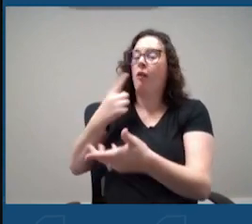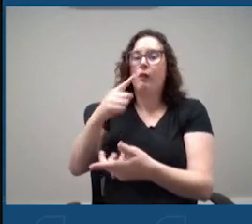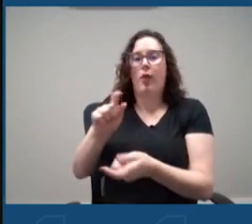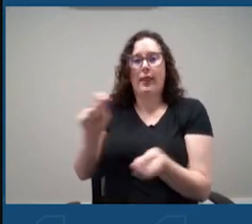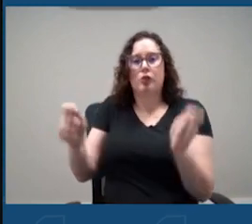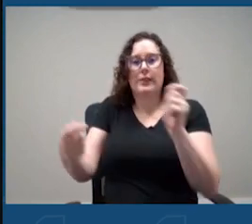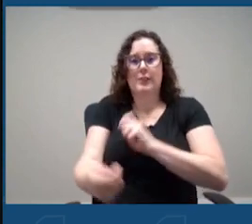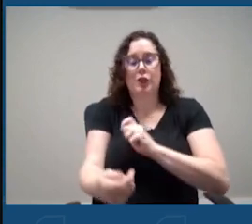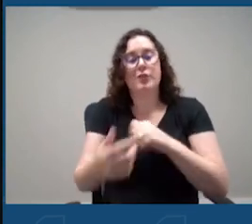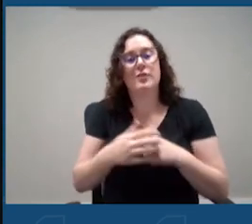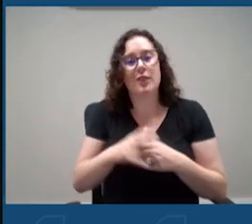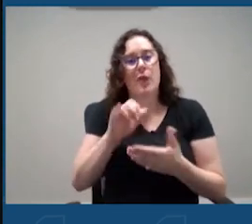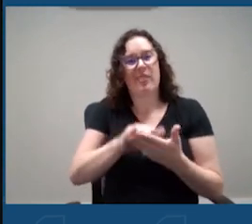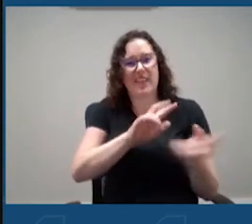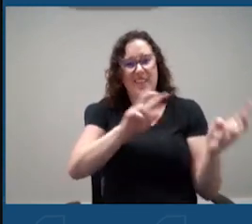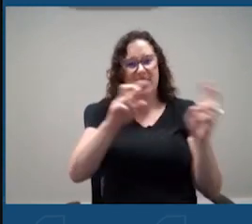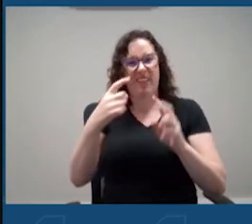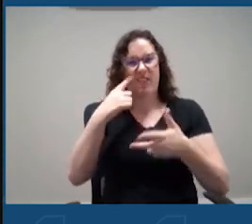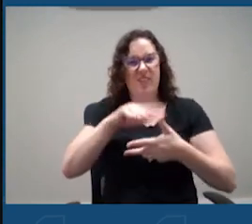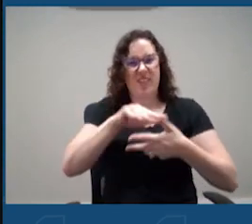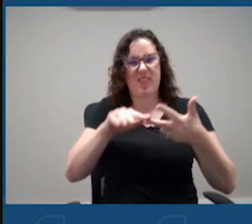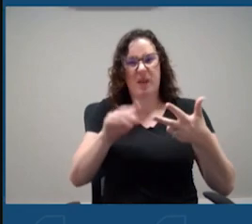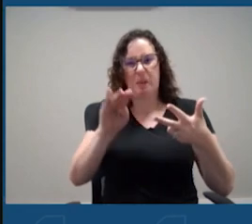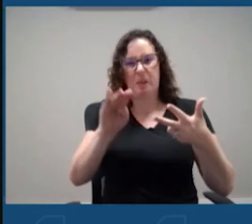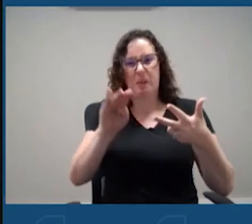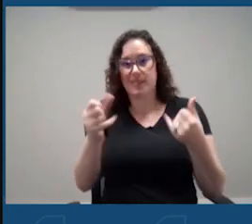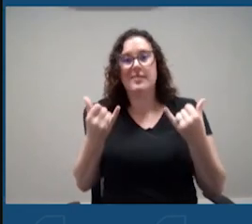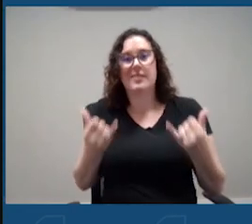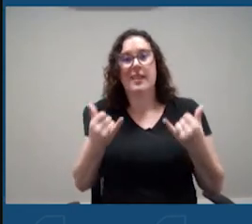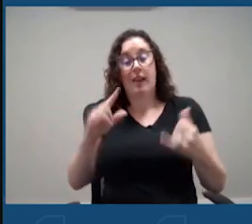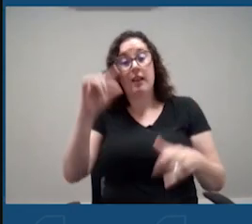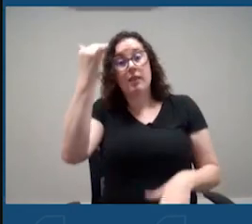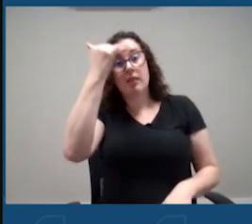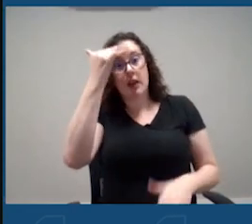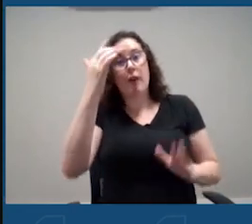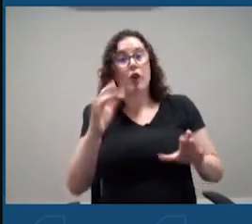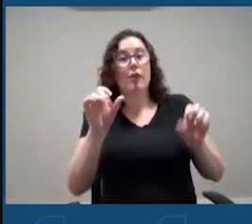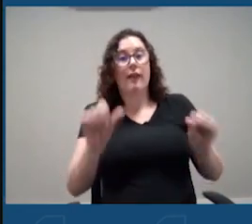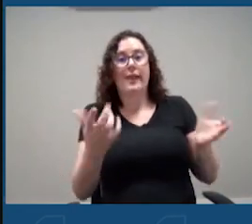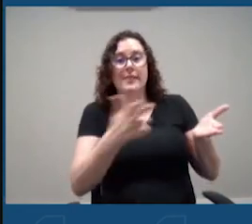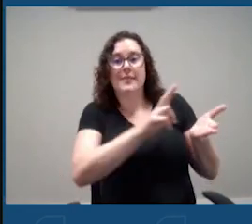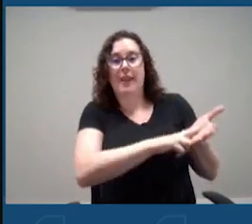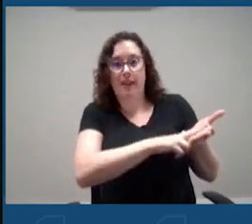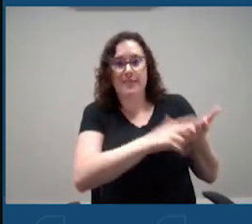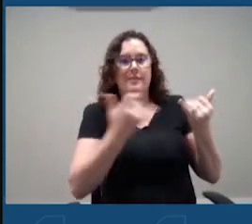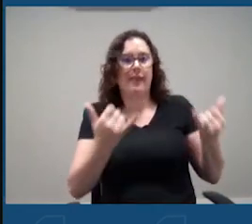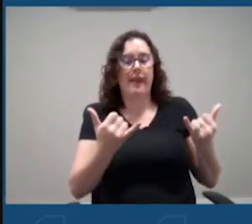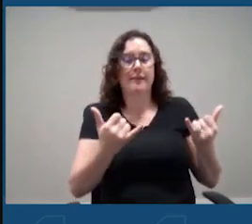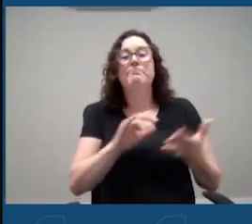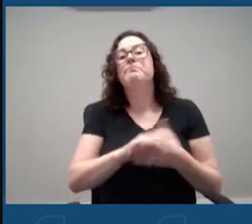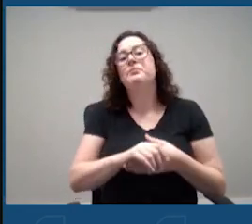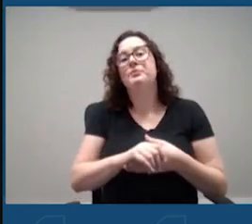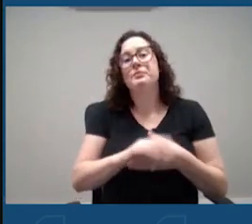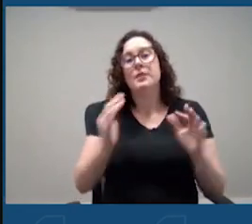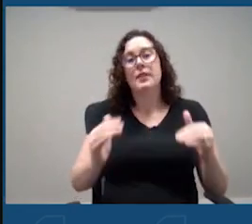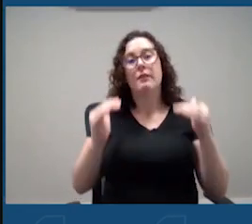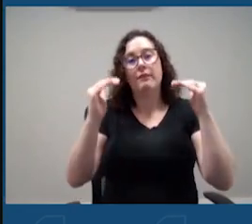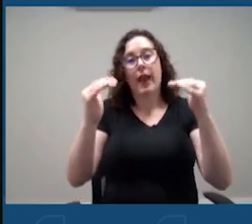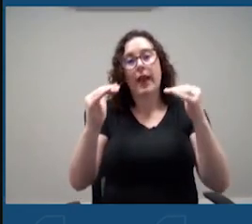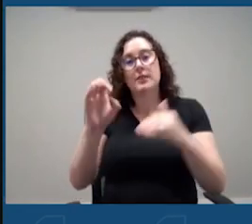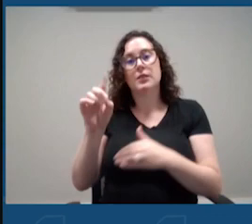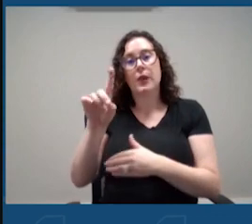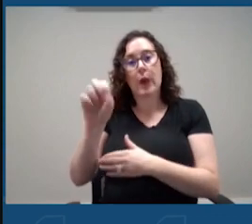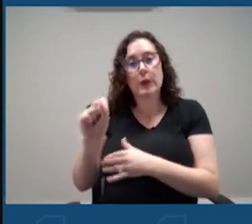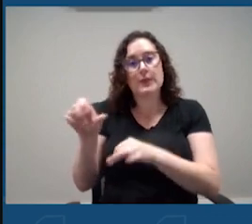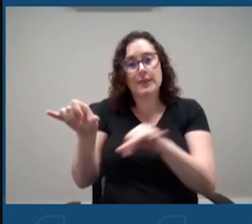that's the theme of the bills today that the governor is going to be able to sign. The Advanced Codes and Standards Bill is